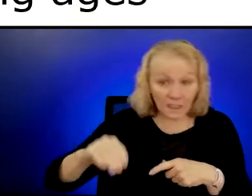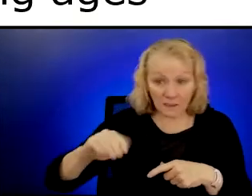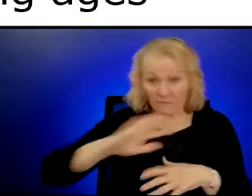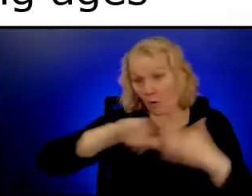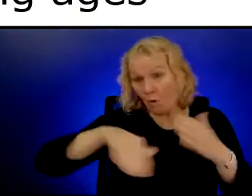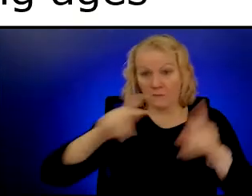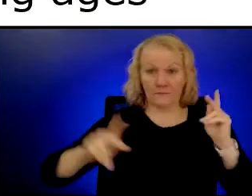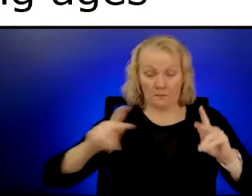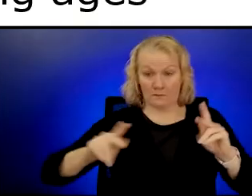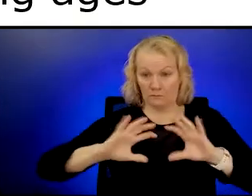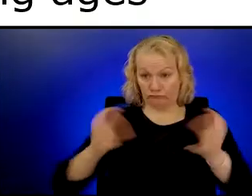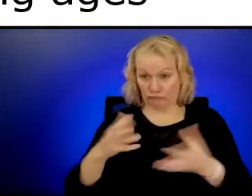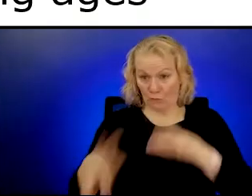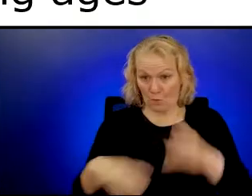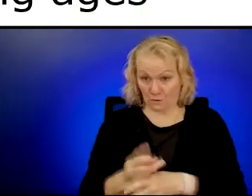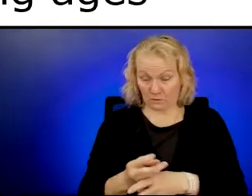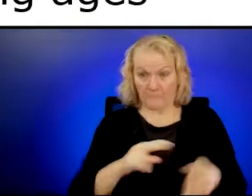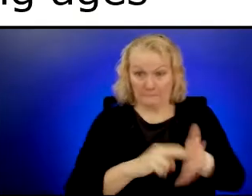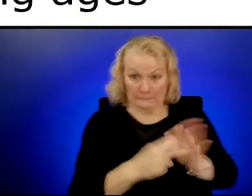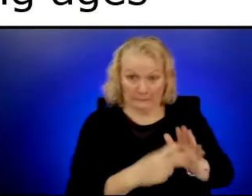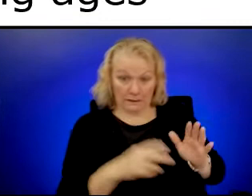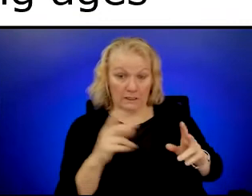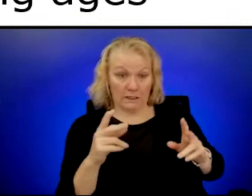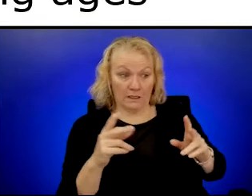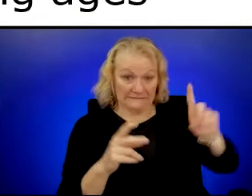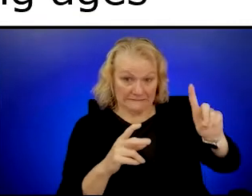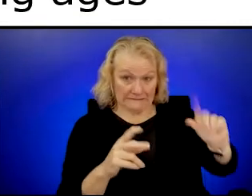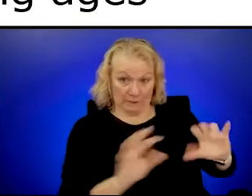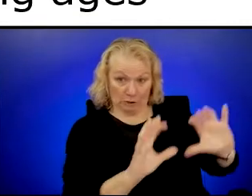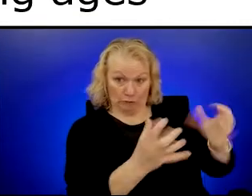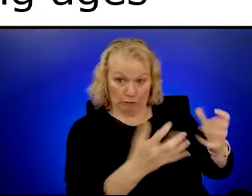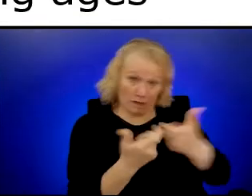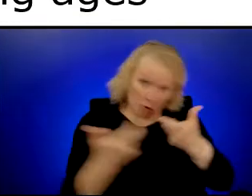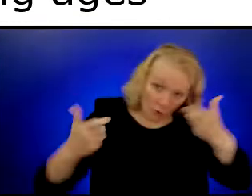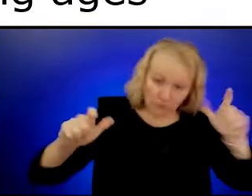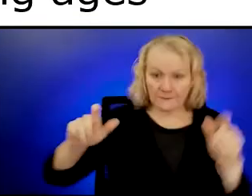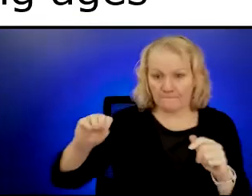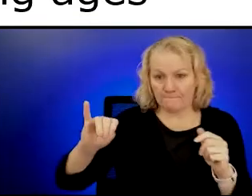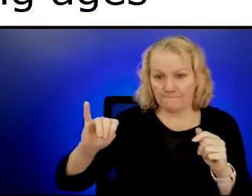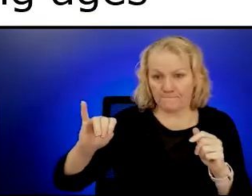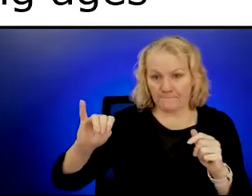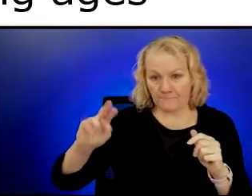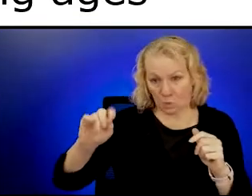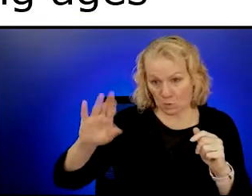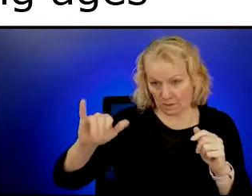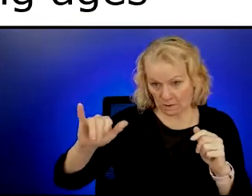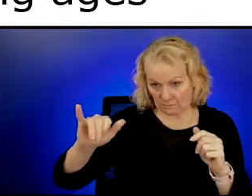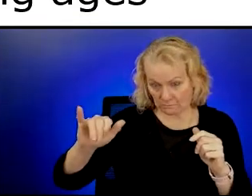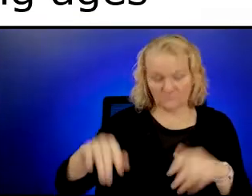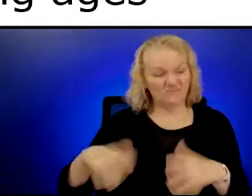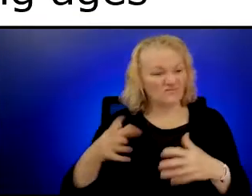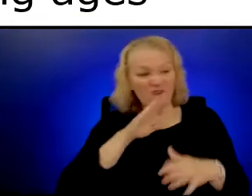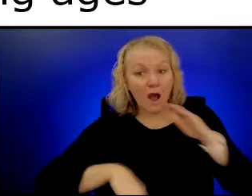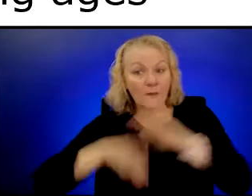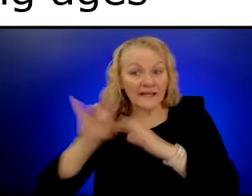population, making people with disabilities the largest minority group. Up to 80% of disabilities